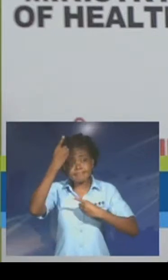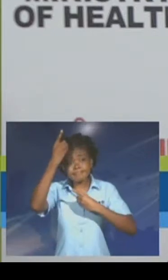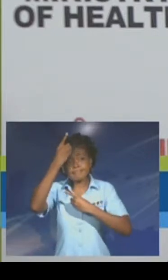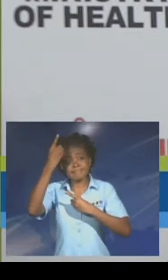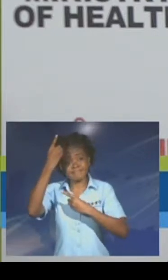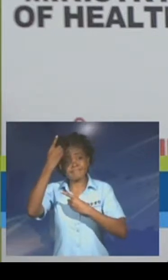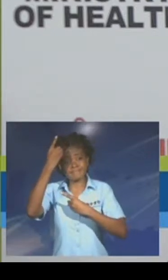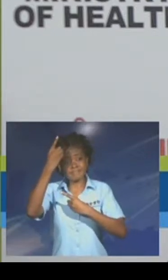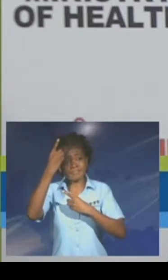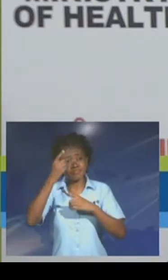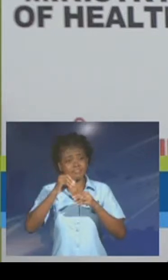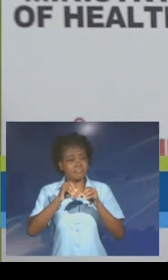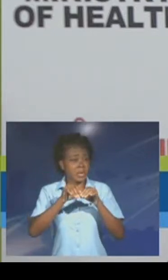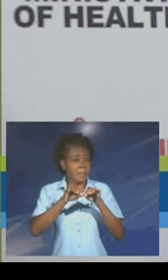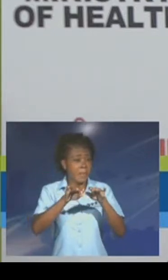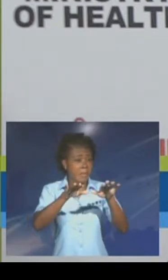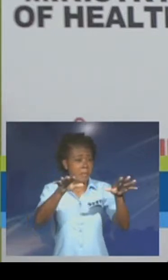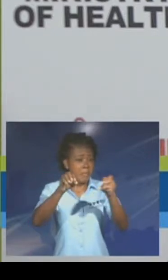would notice